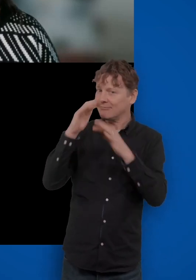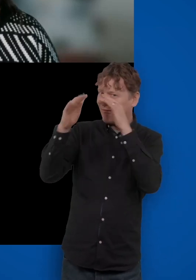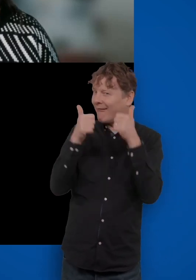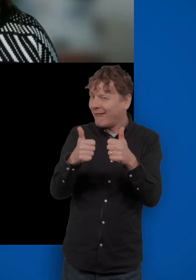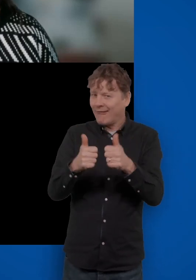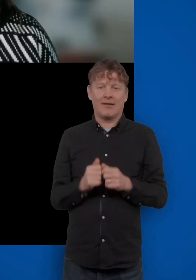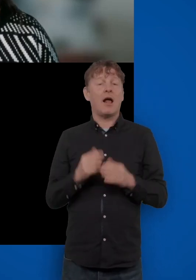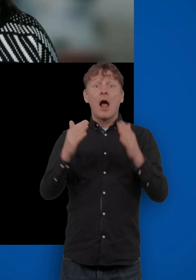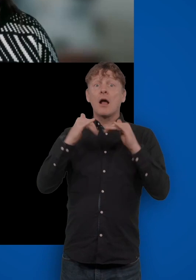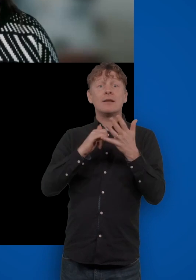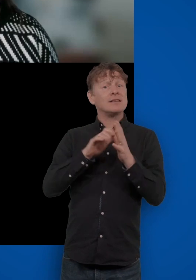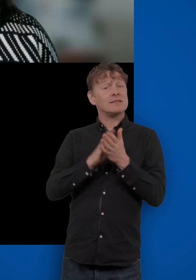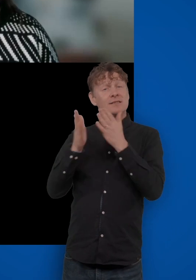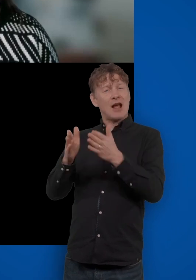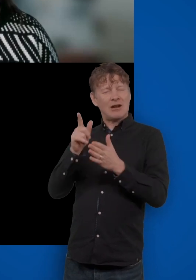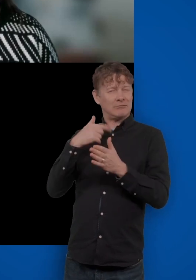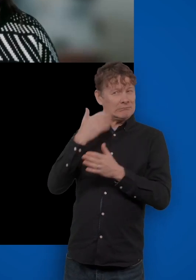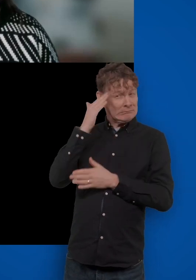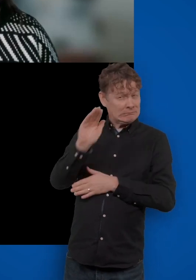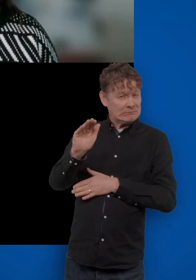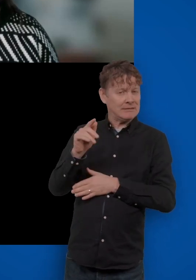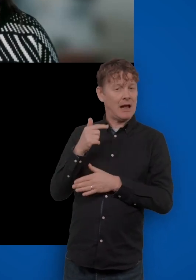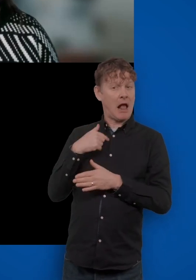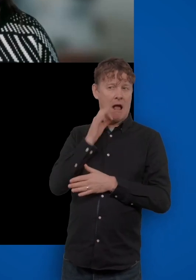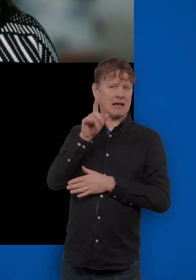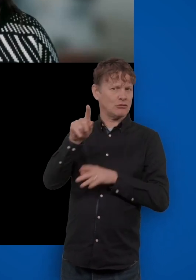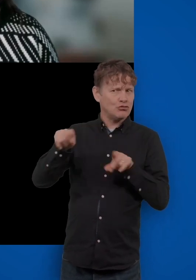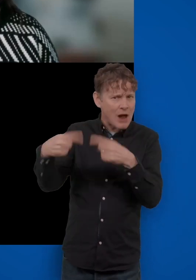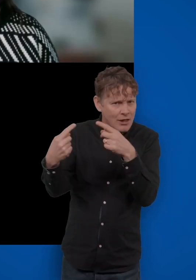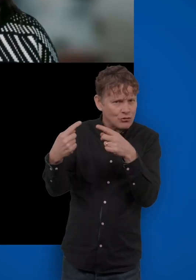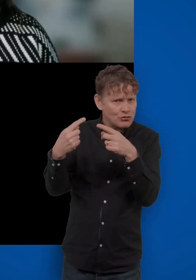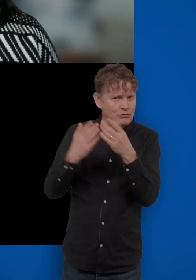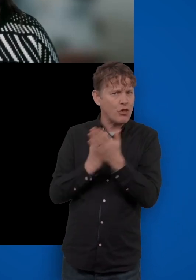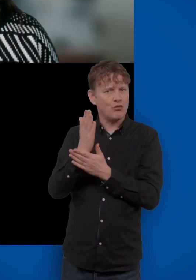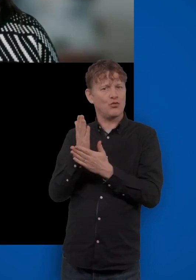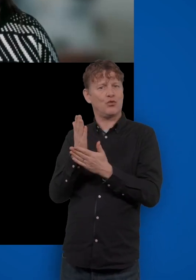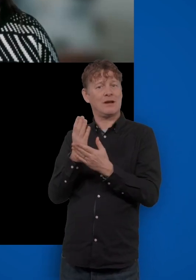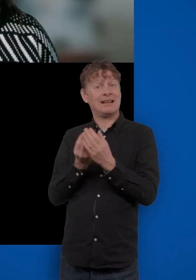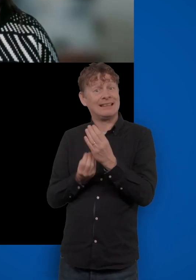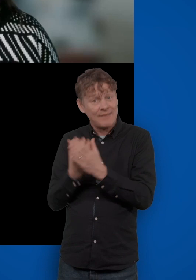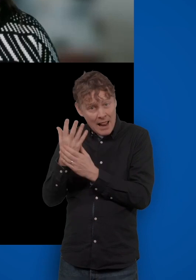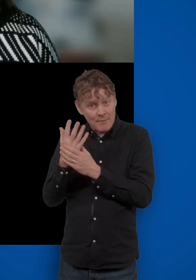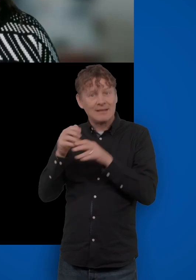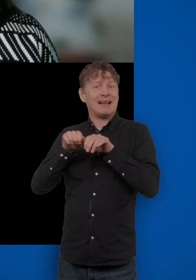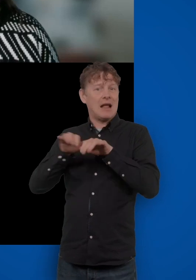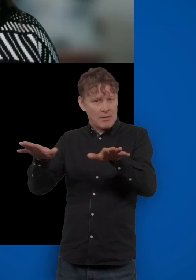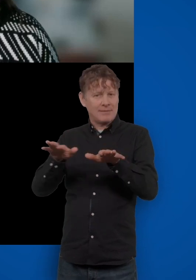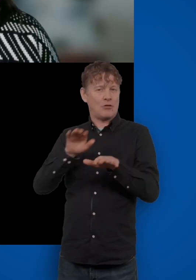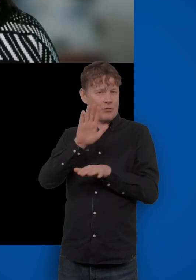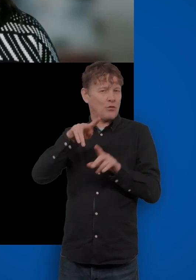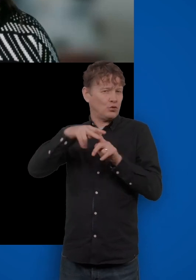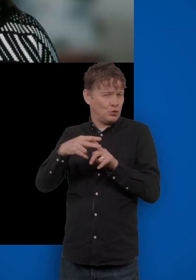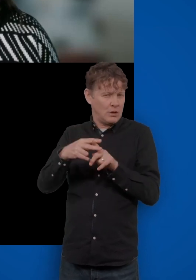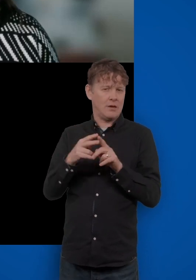let's bump over to you. Just to refresh your memory, we were asking about challenges you faced during the development and implementation of your